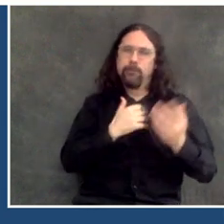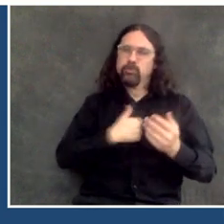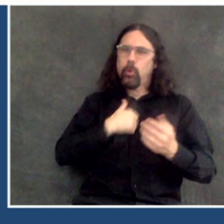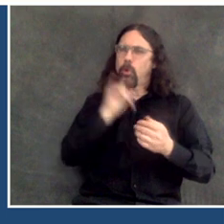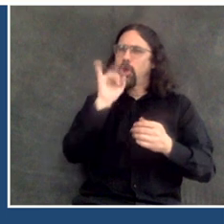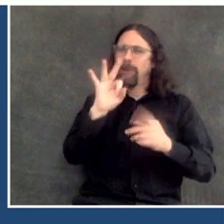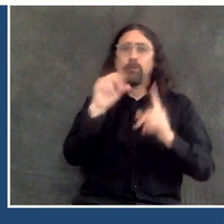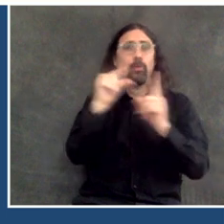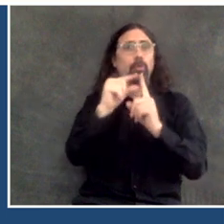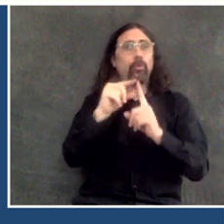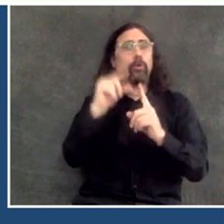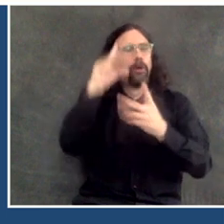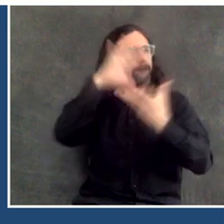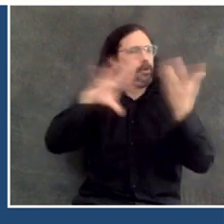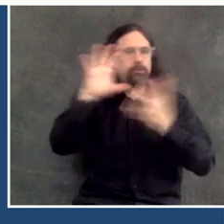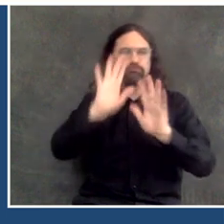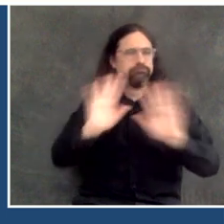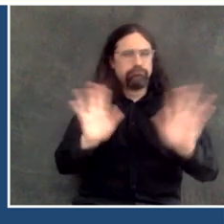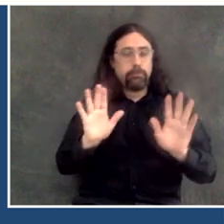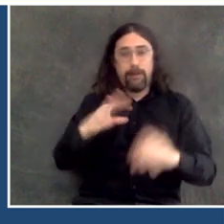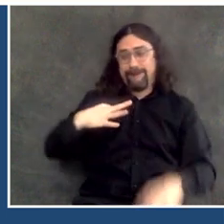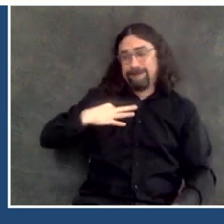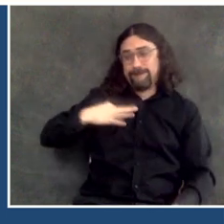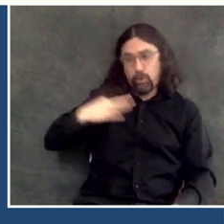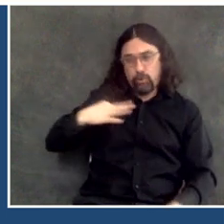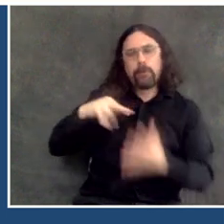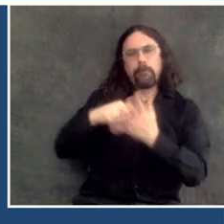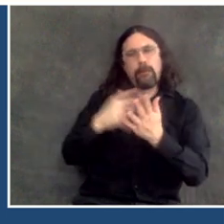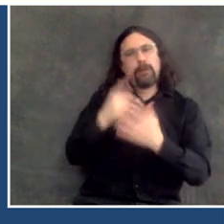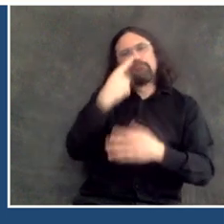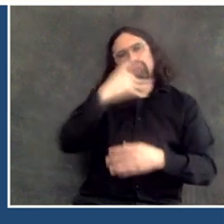personnel. But I want people to understand,